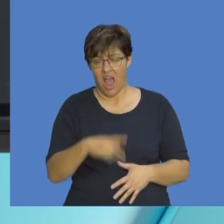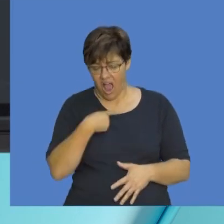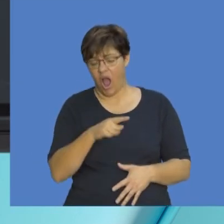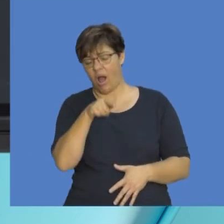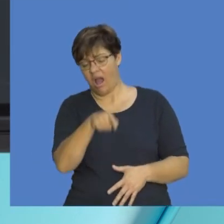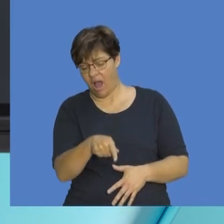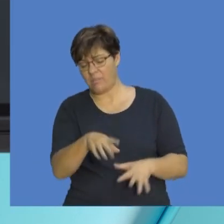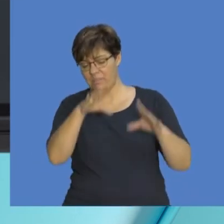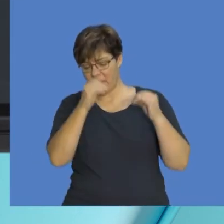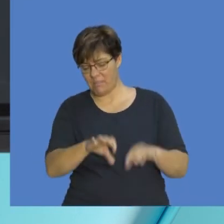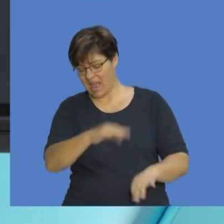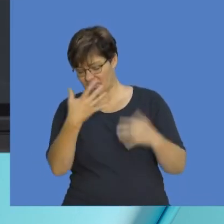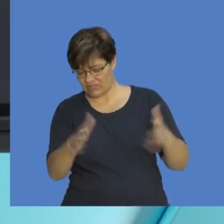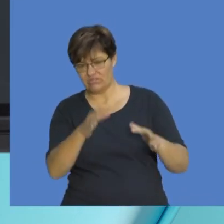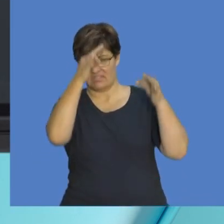and make decisions.